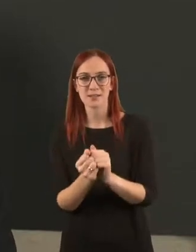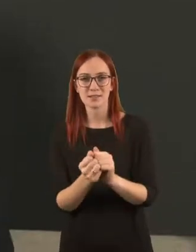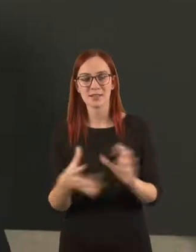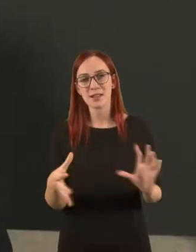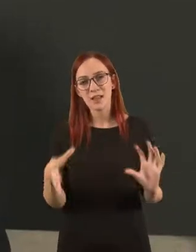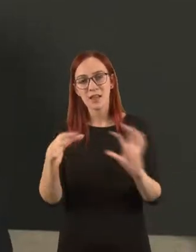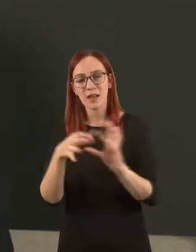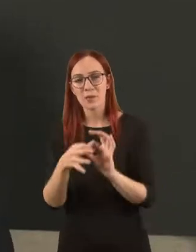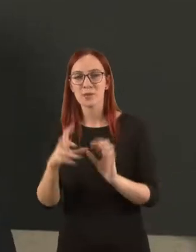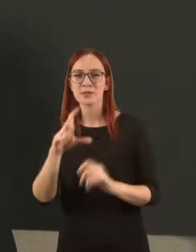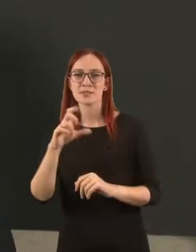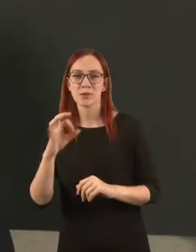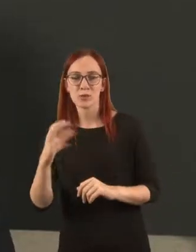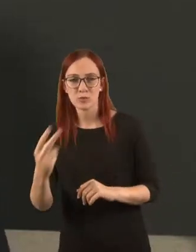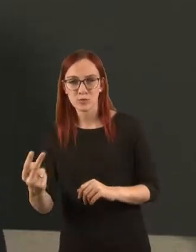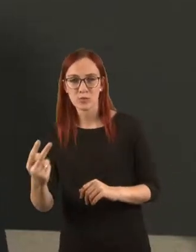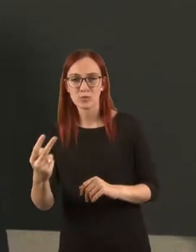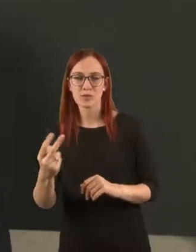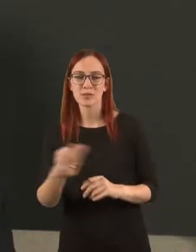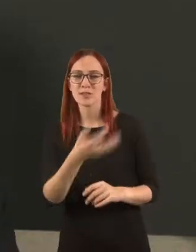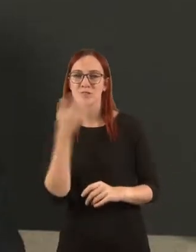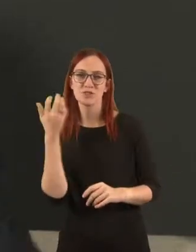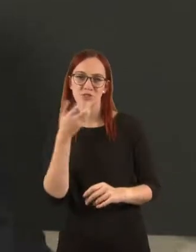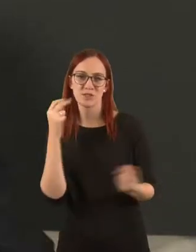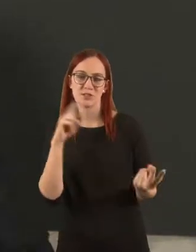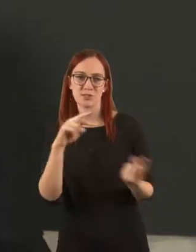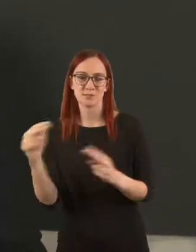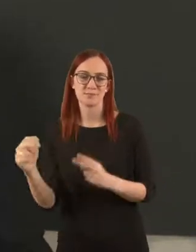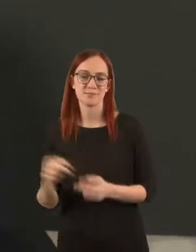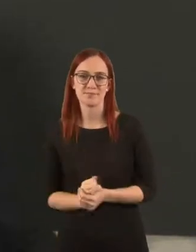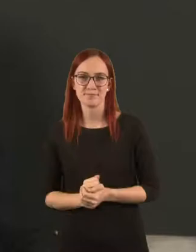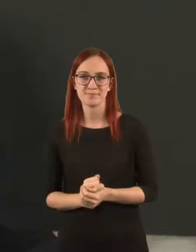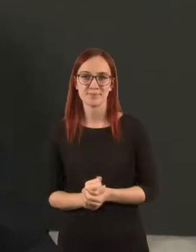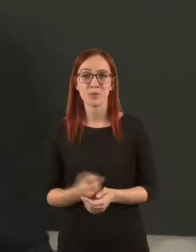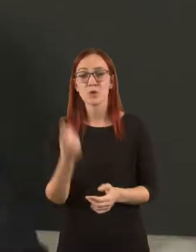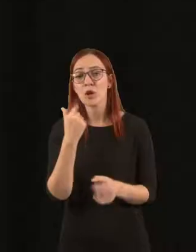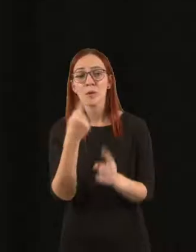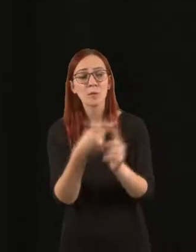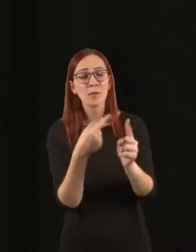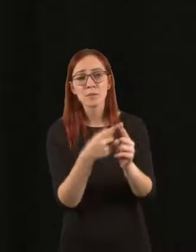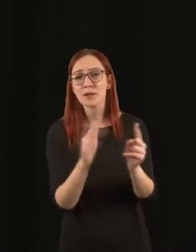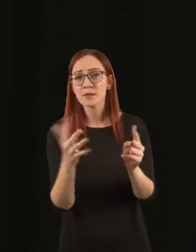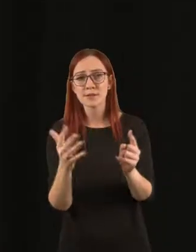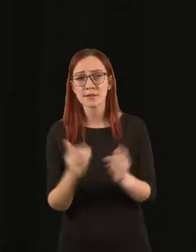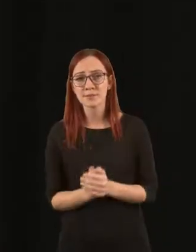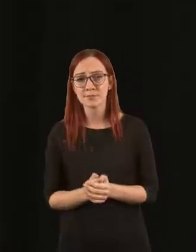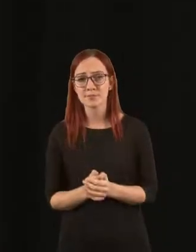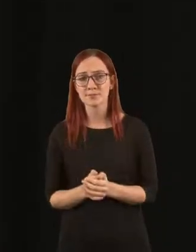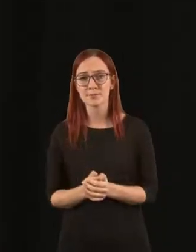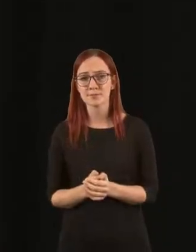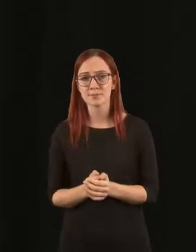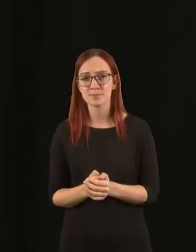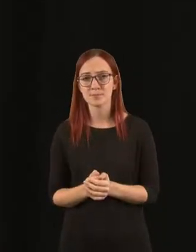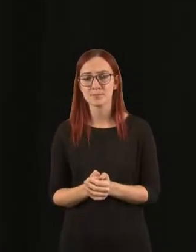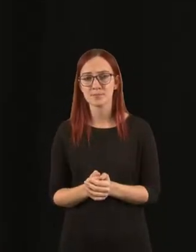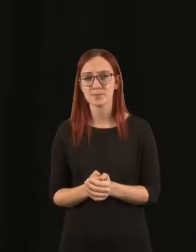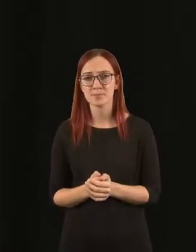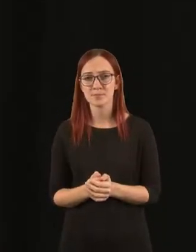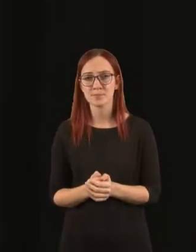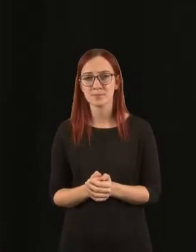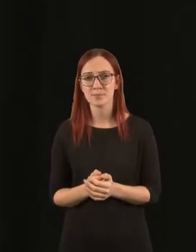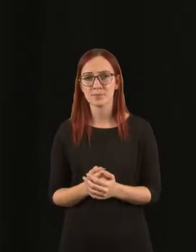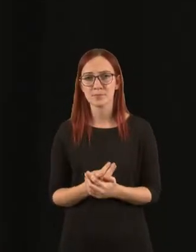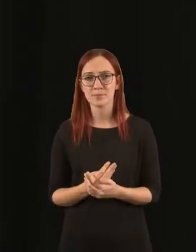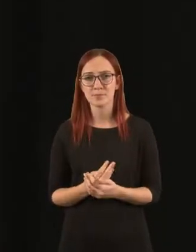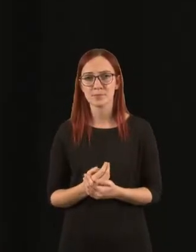are burning, because well, we are burning certain molecules. Yes, please, Mr.